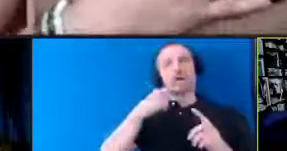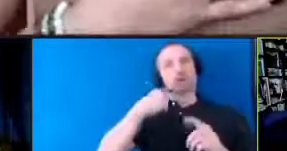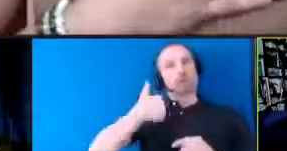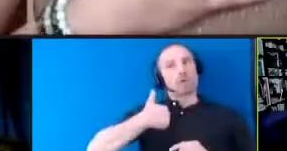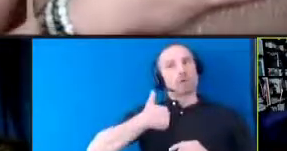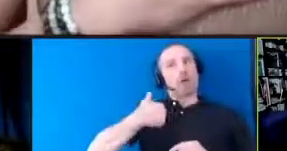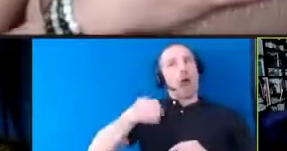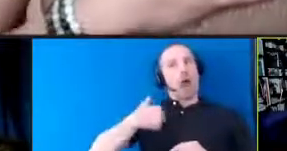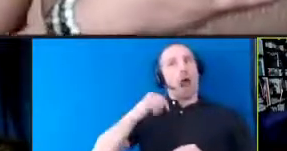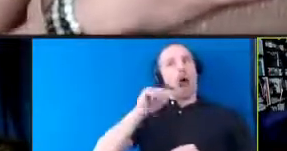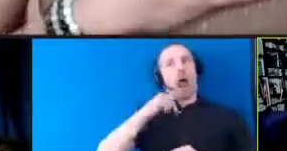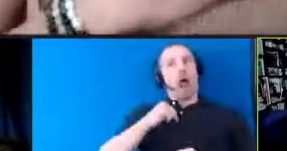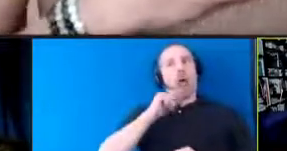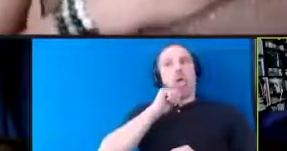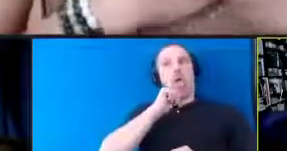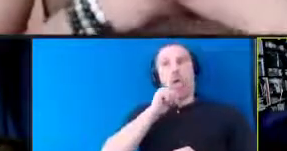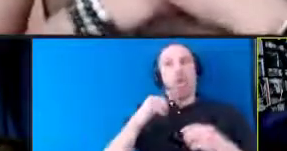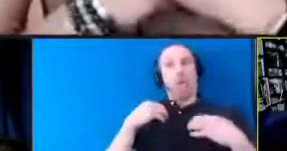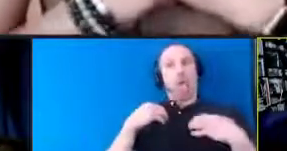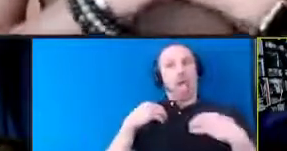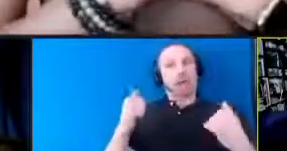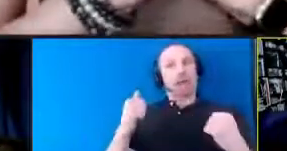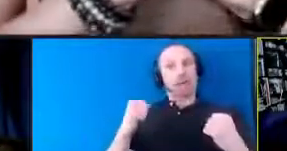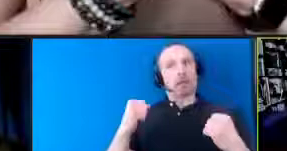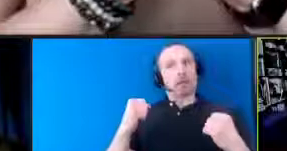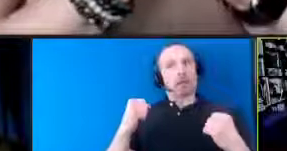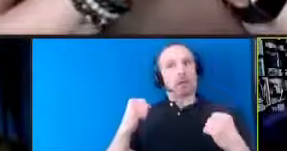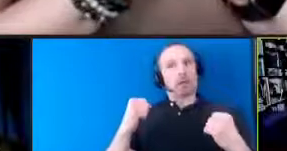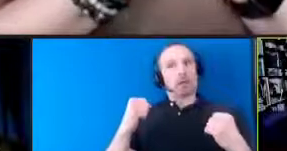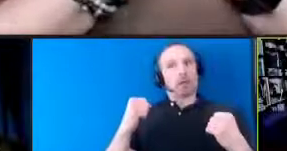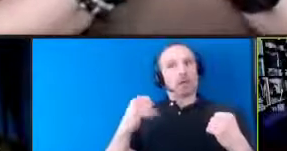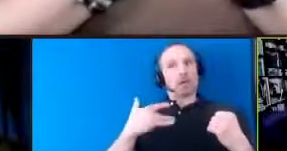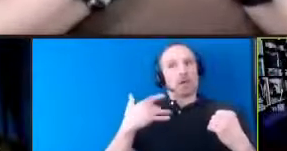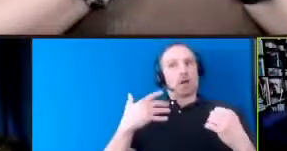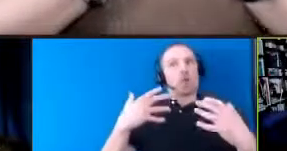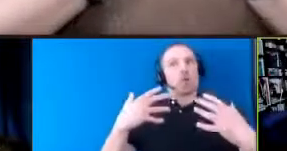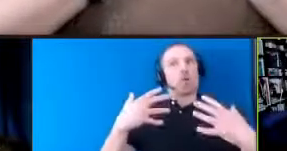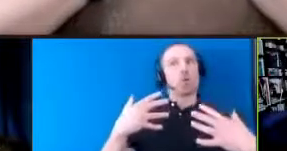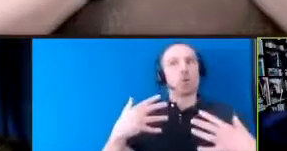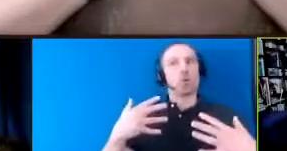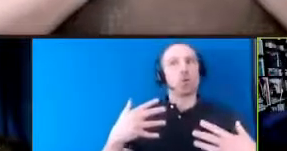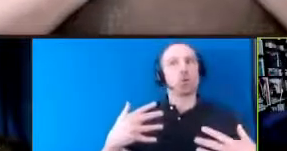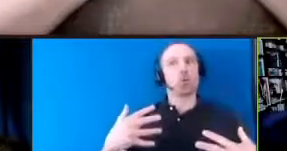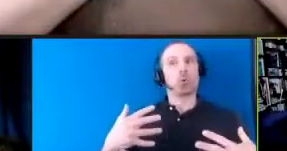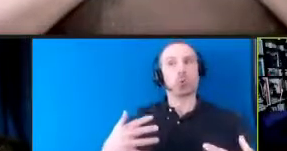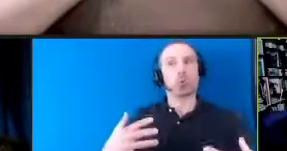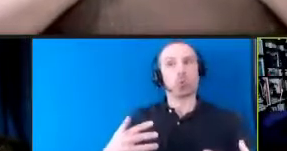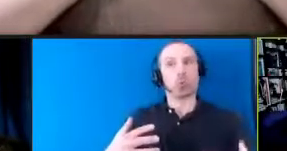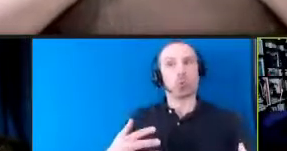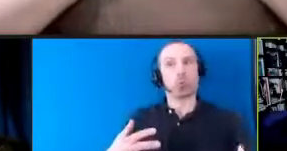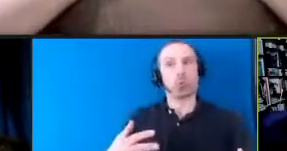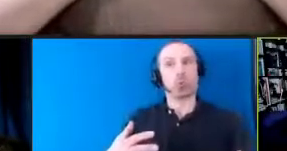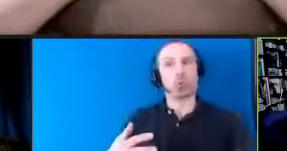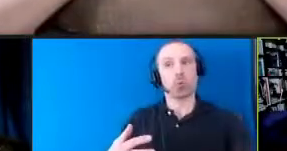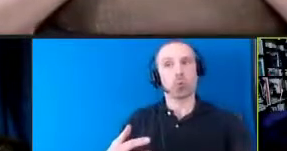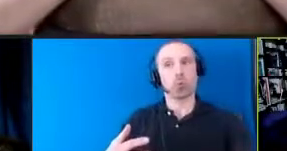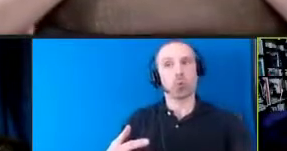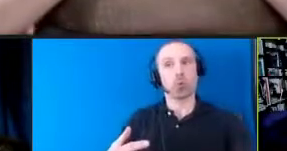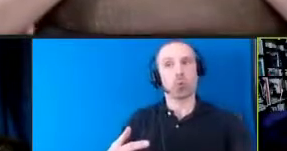breath surrounding the outside of your body. Once again, breathing in, and this time say to yourself, I am